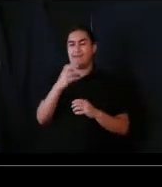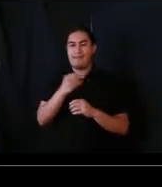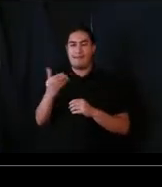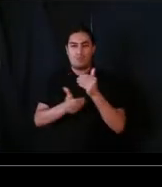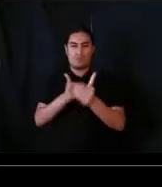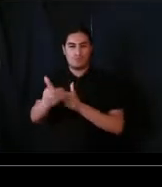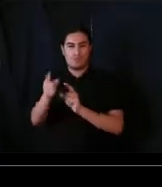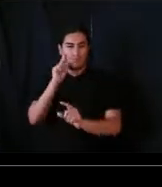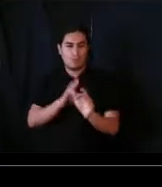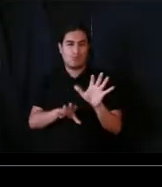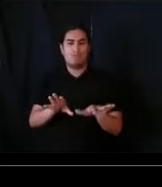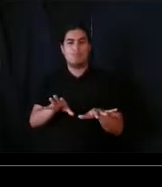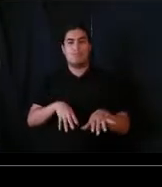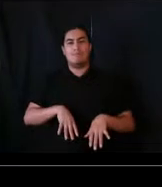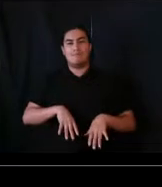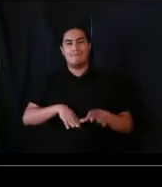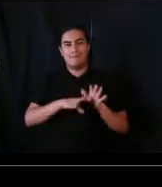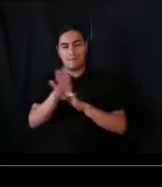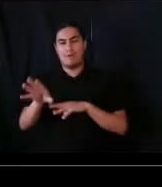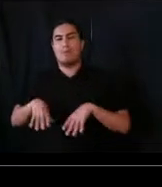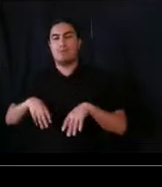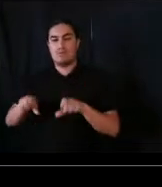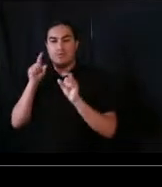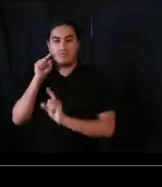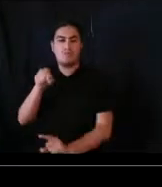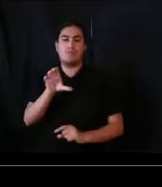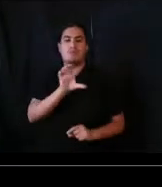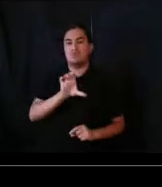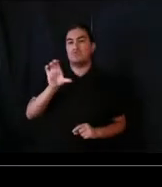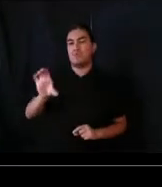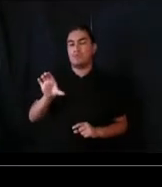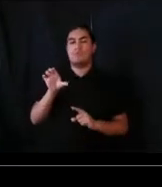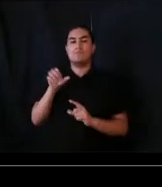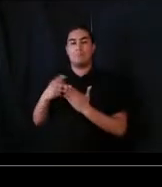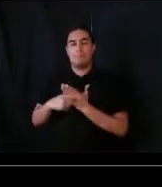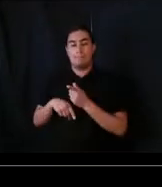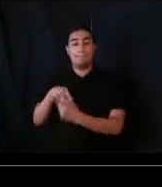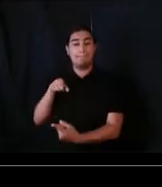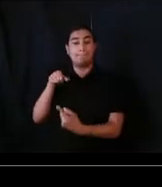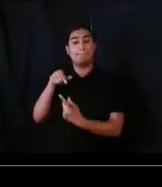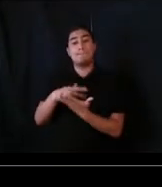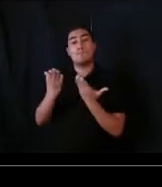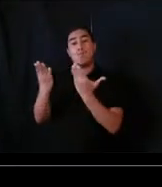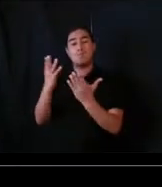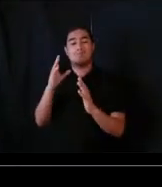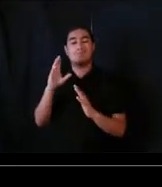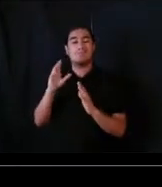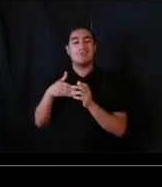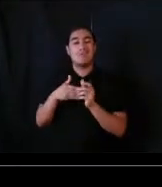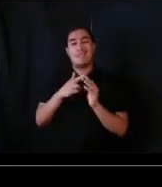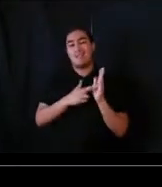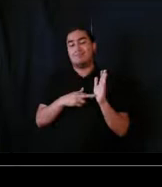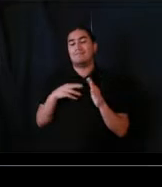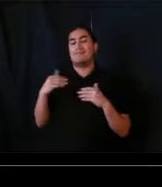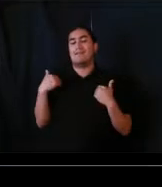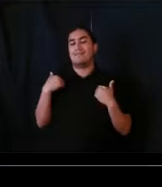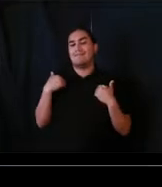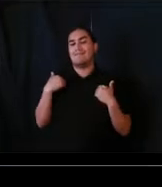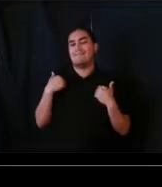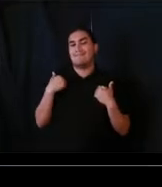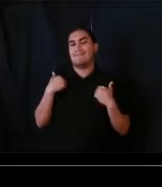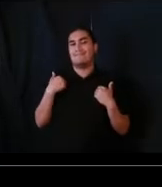development adoption and management of the solutions for contested corridors program these proposed guidelines address statutory requirements incorporate